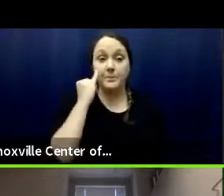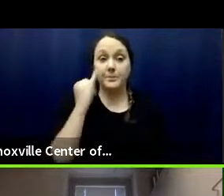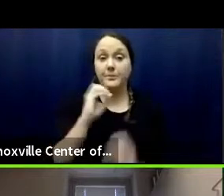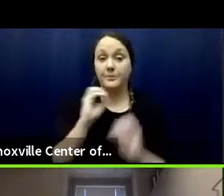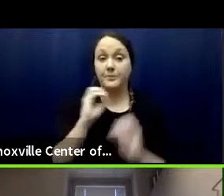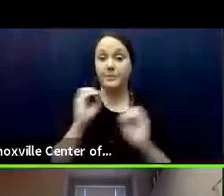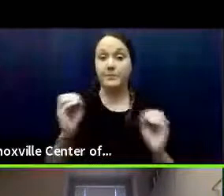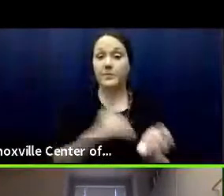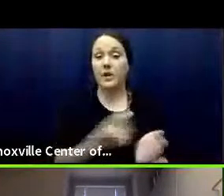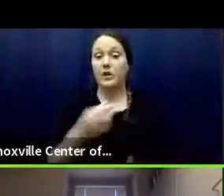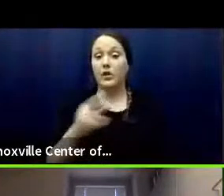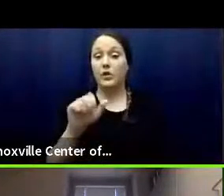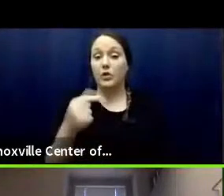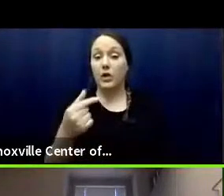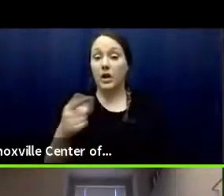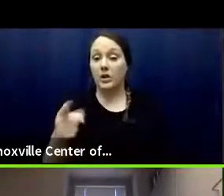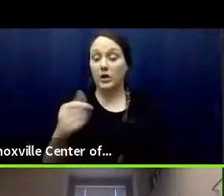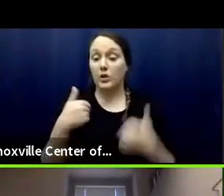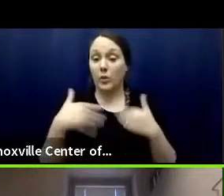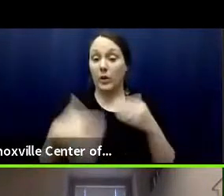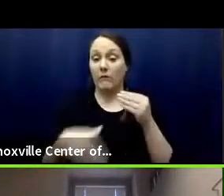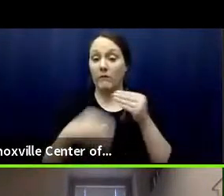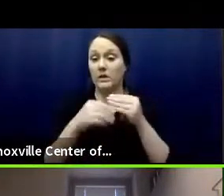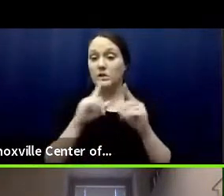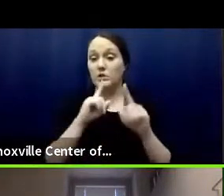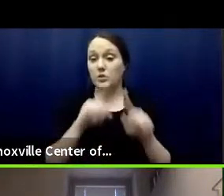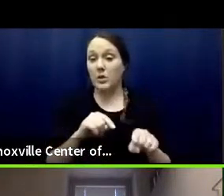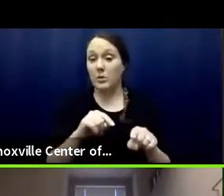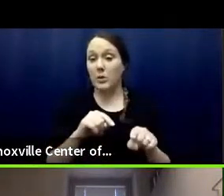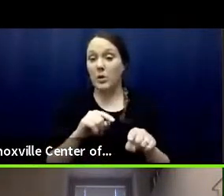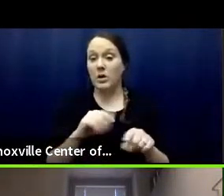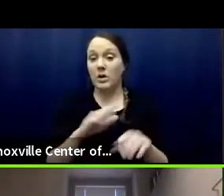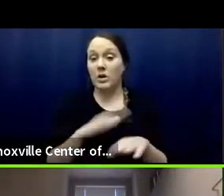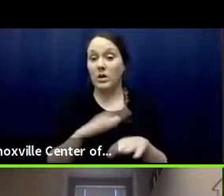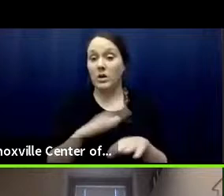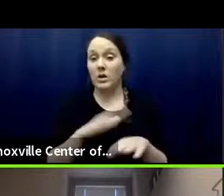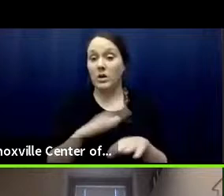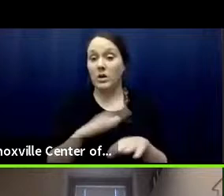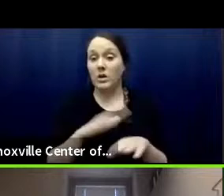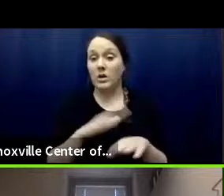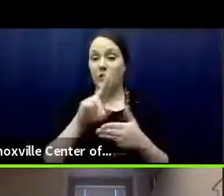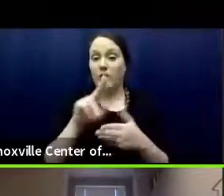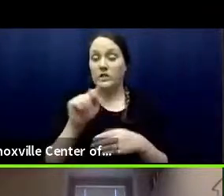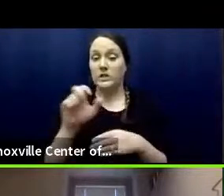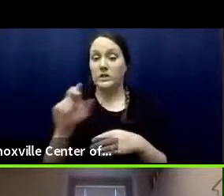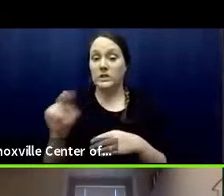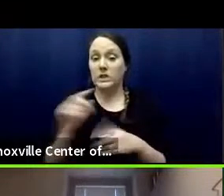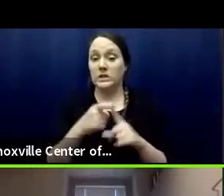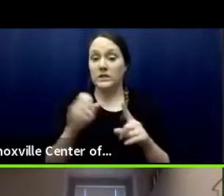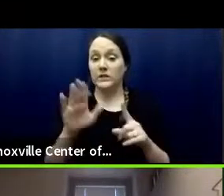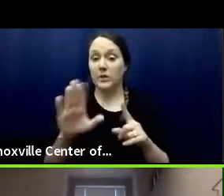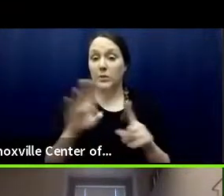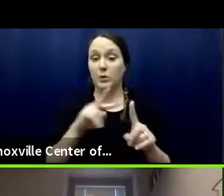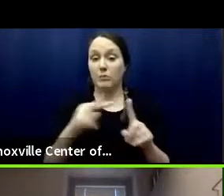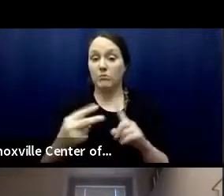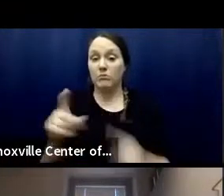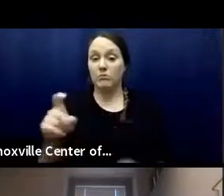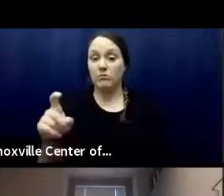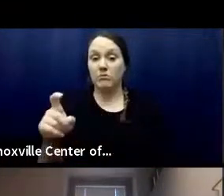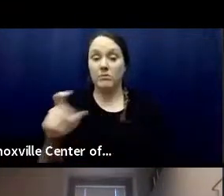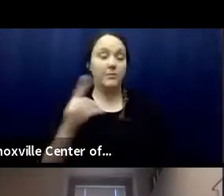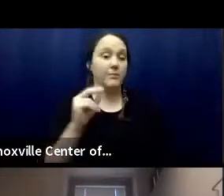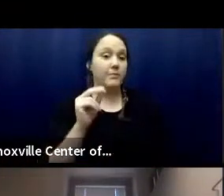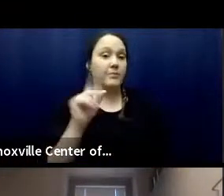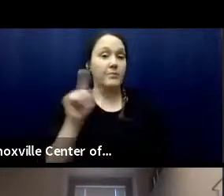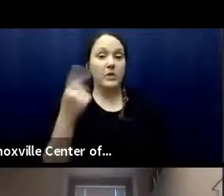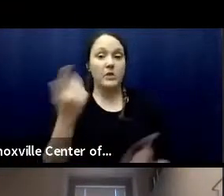If not, Dr. Gregg, did you have an additional report on the University of Tennessee from your standpoint?